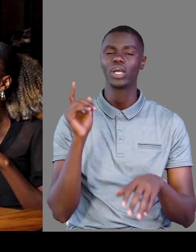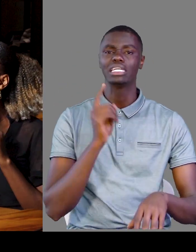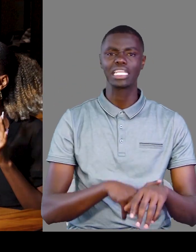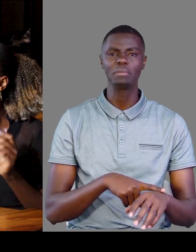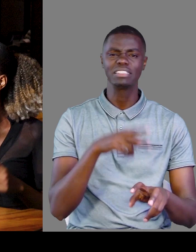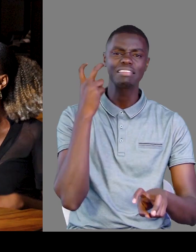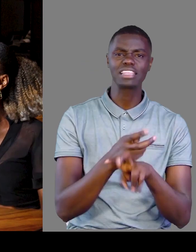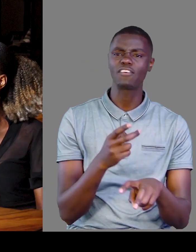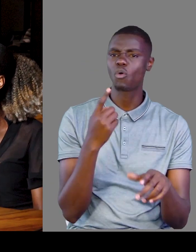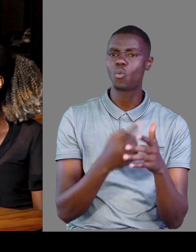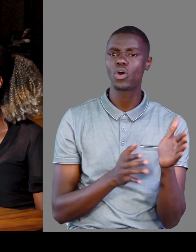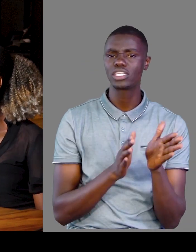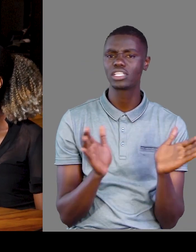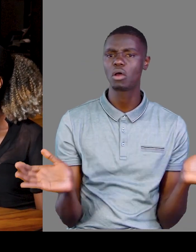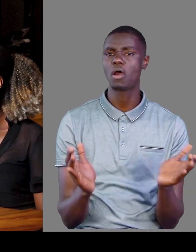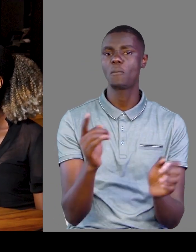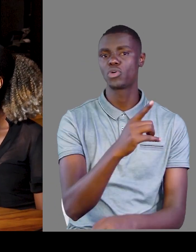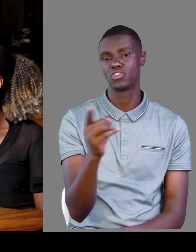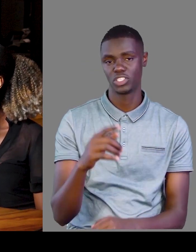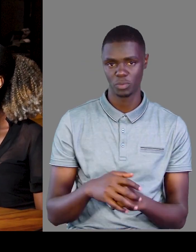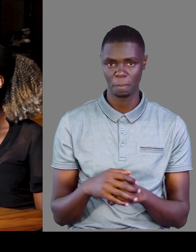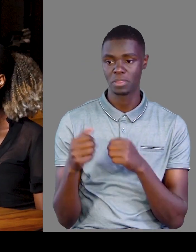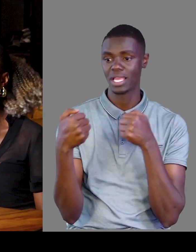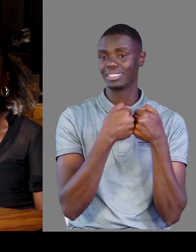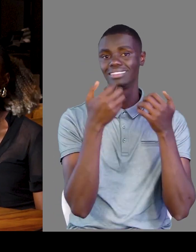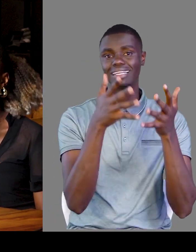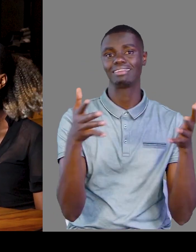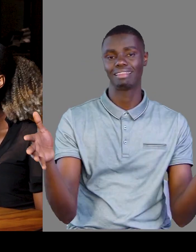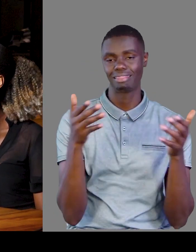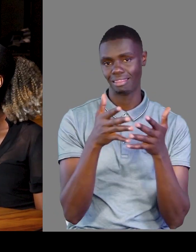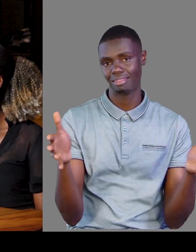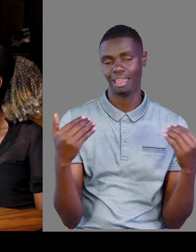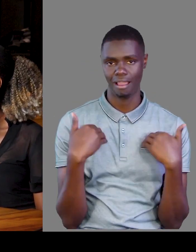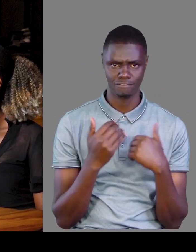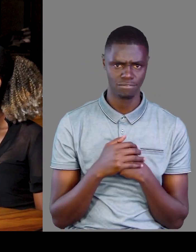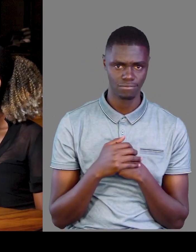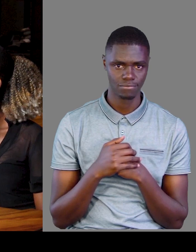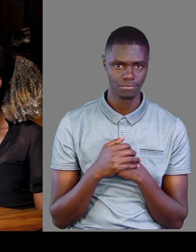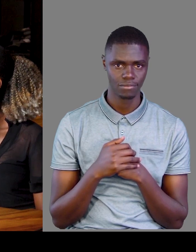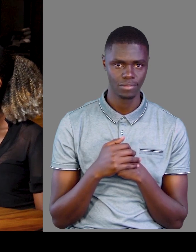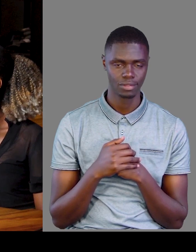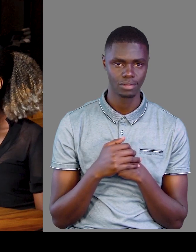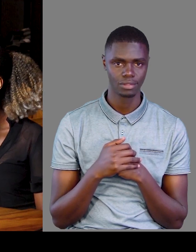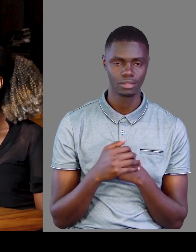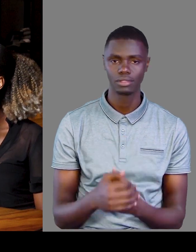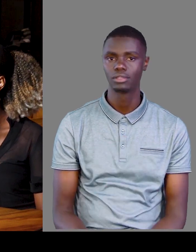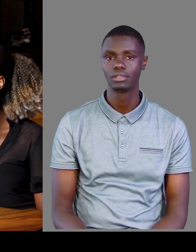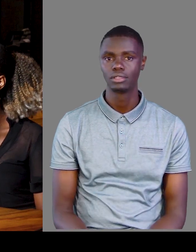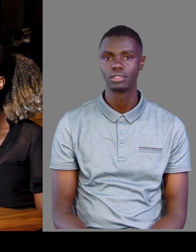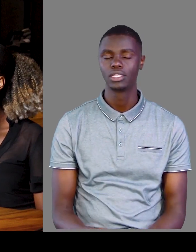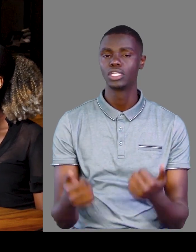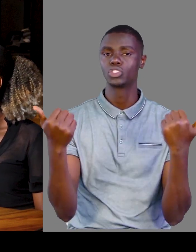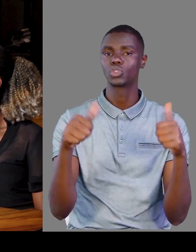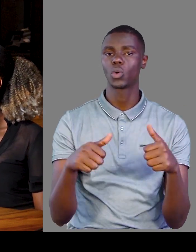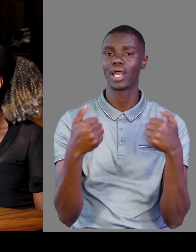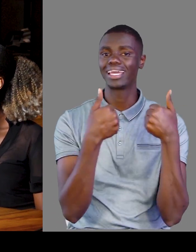it gets tough at some point? Of course, there's a challenge. I think myself it's a positive mindset.